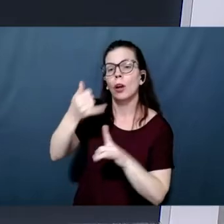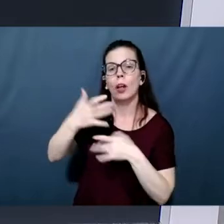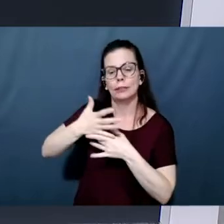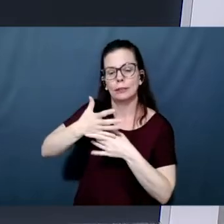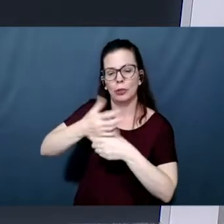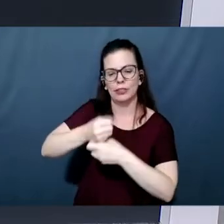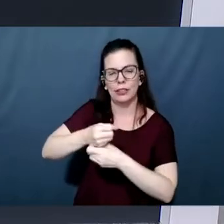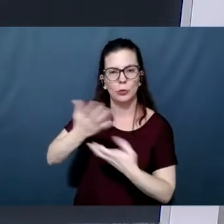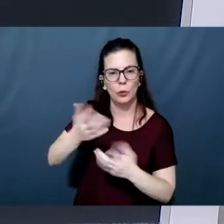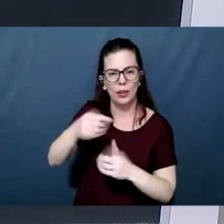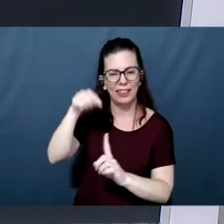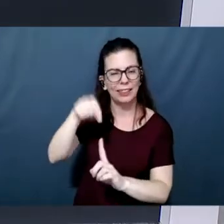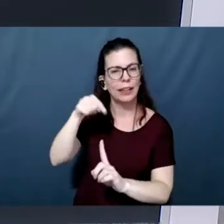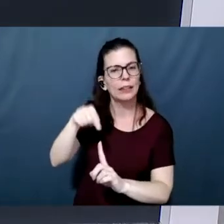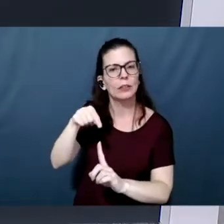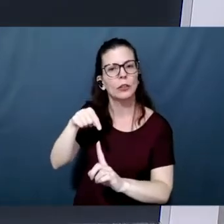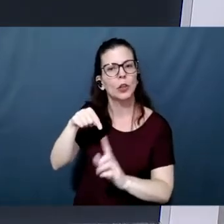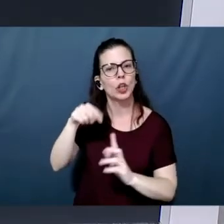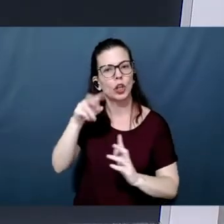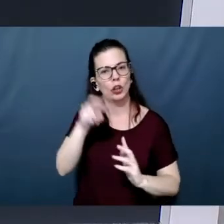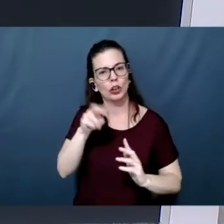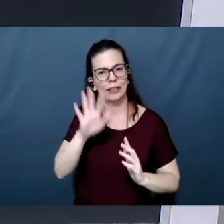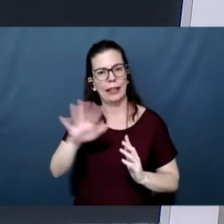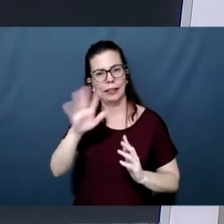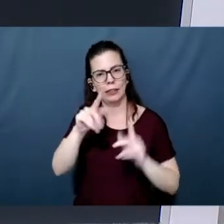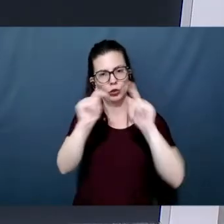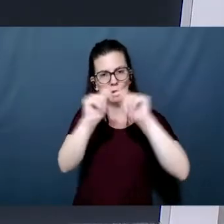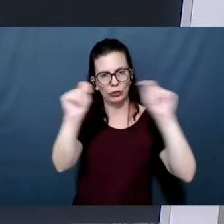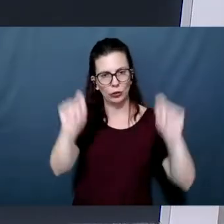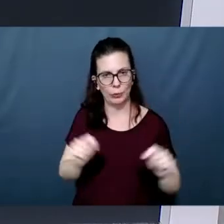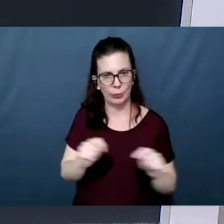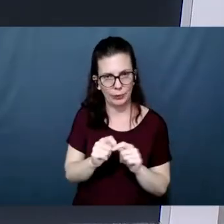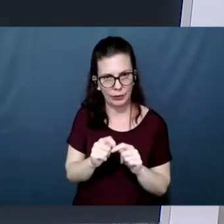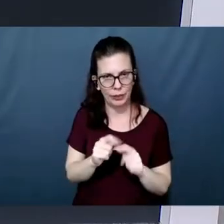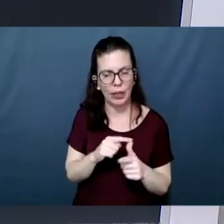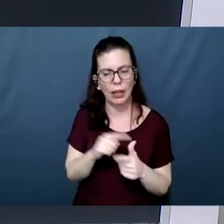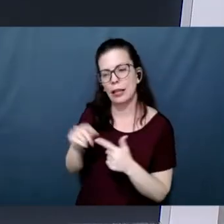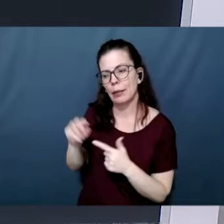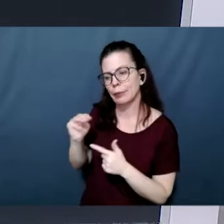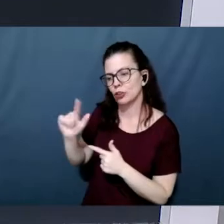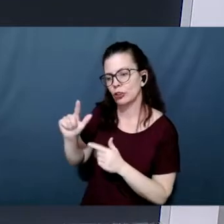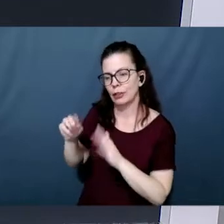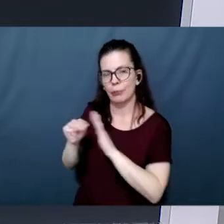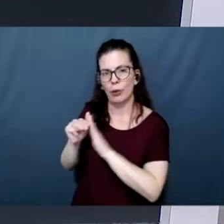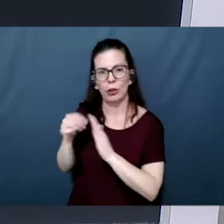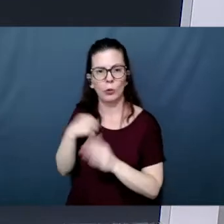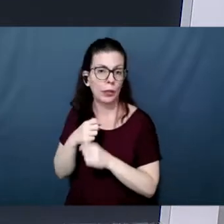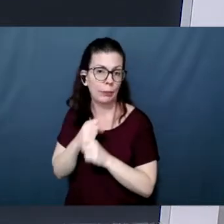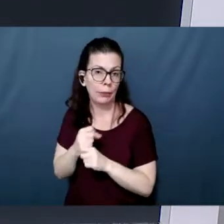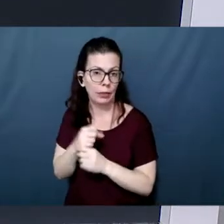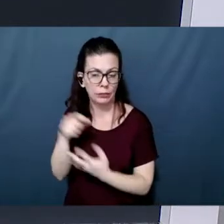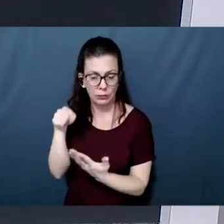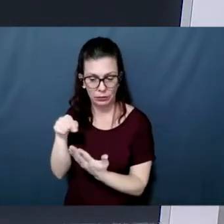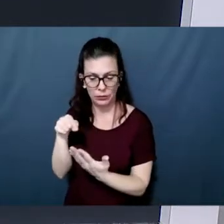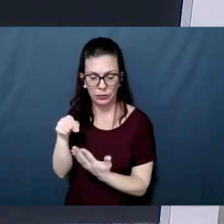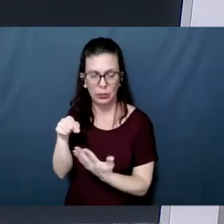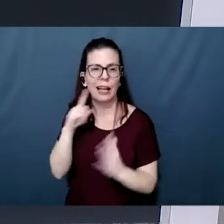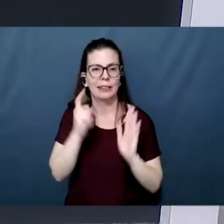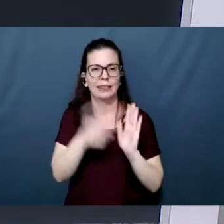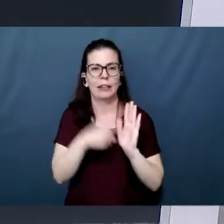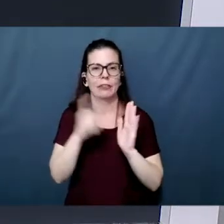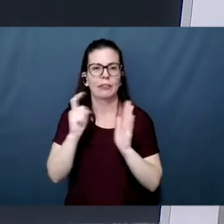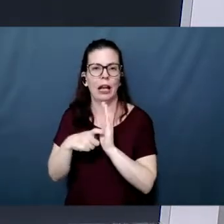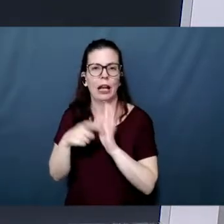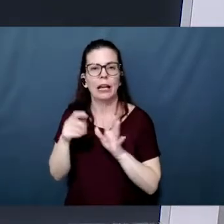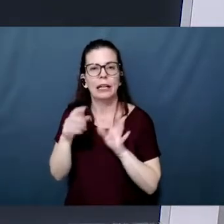it takes a look at your call transcript, and then we have machine learning models that we built that can identify key conversation details within